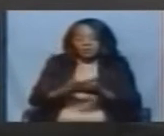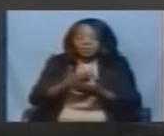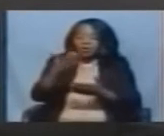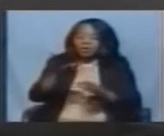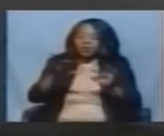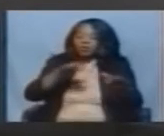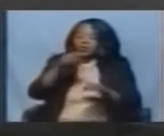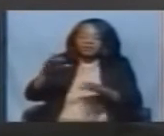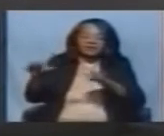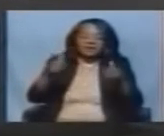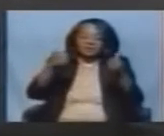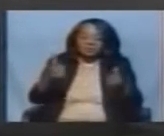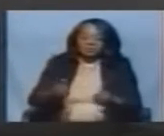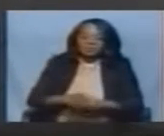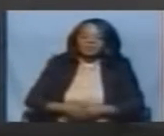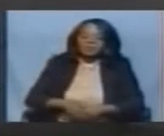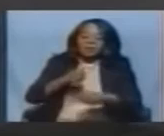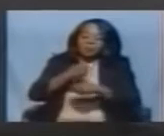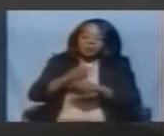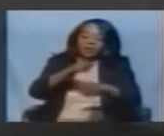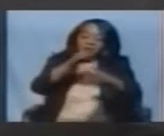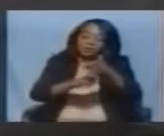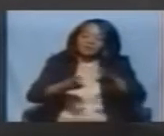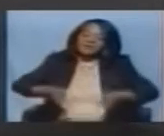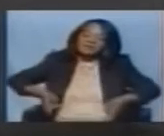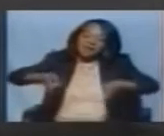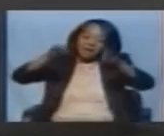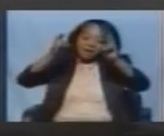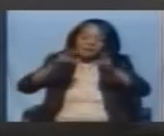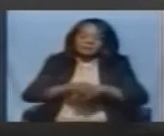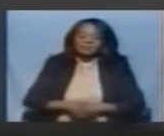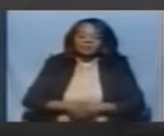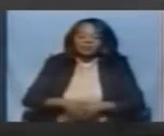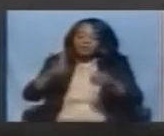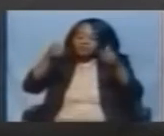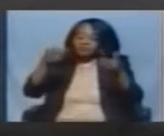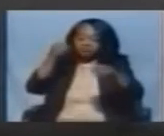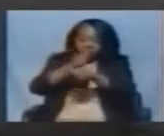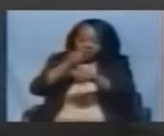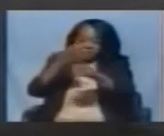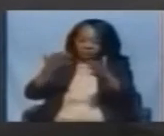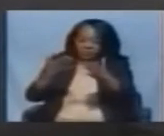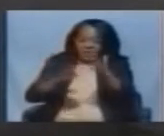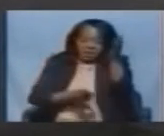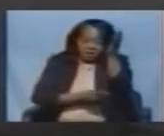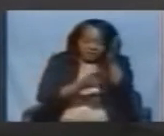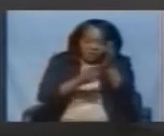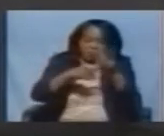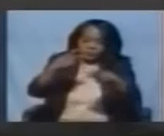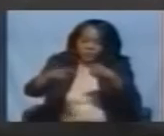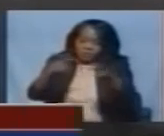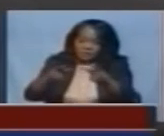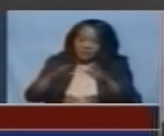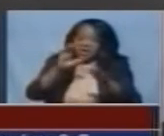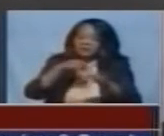doing business, you know, the production cost is high, because somewhere in procurement there's inefficiencies. Because if they had developed that process, they would not have